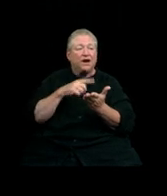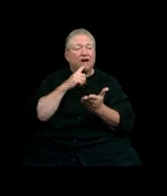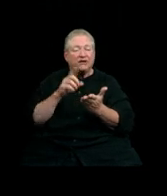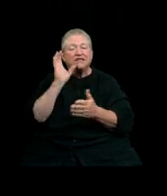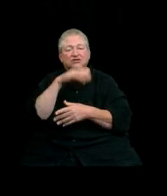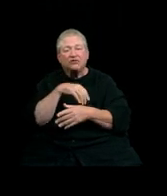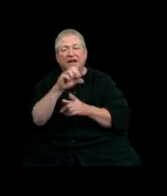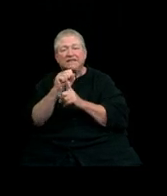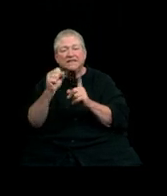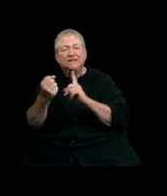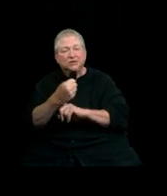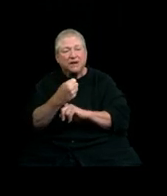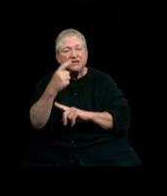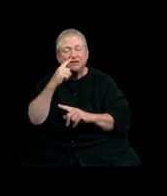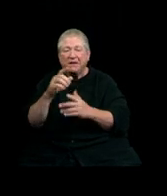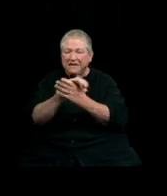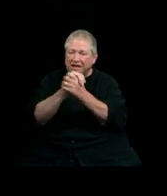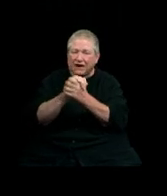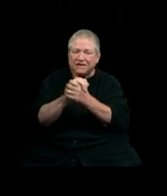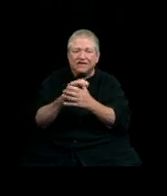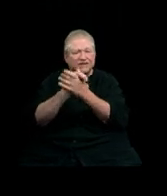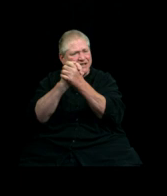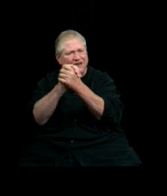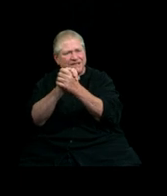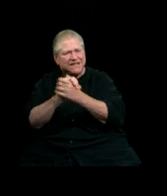but we did. Congratulations! Congratulations!